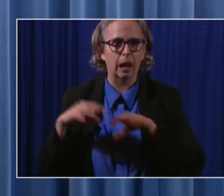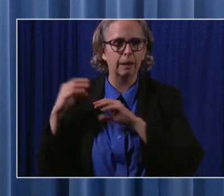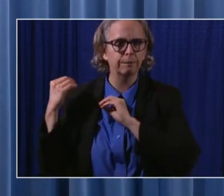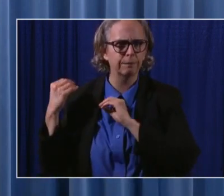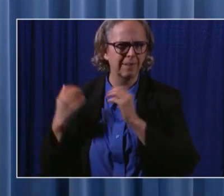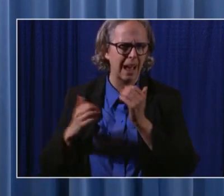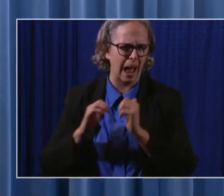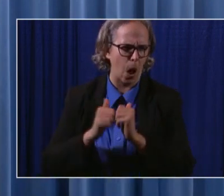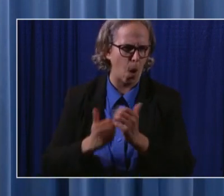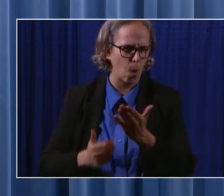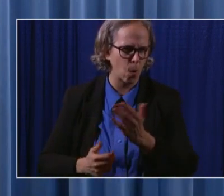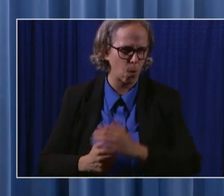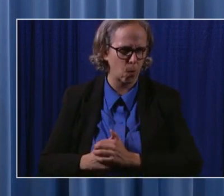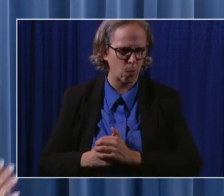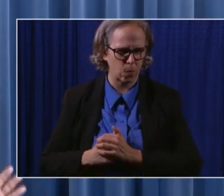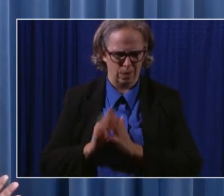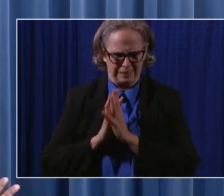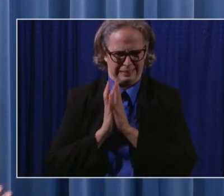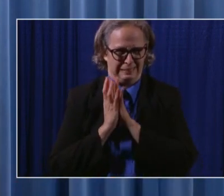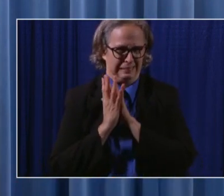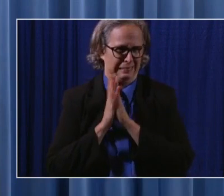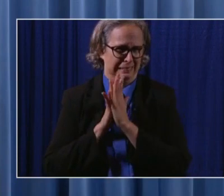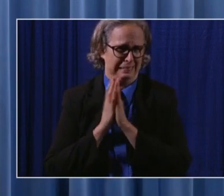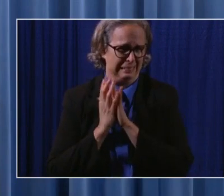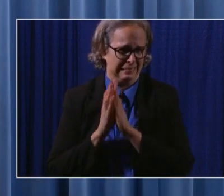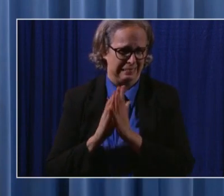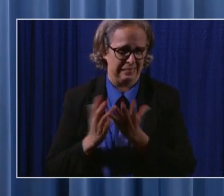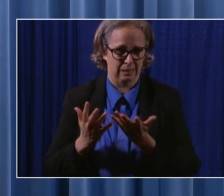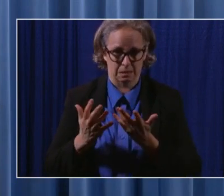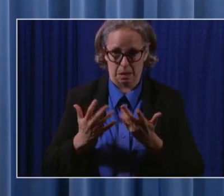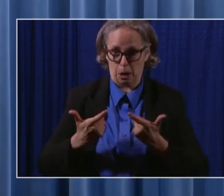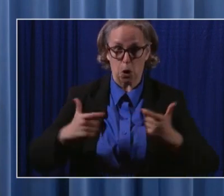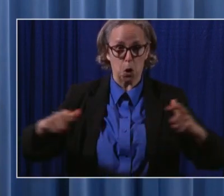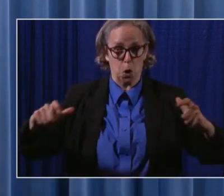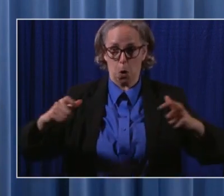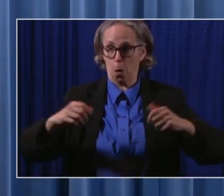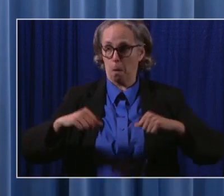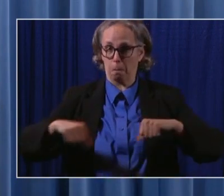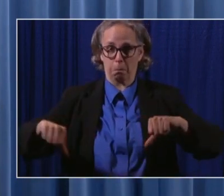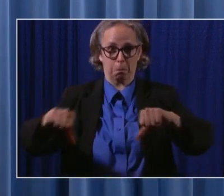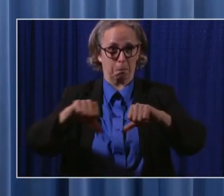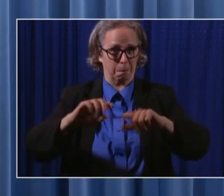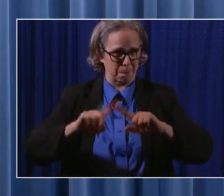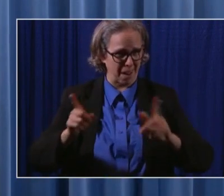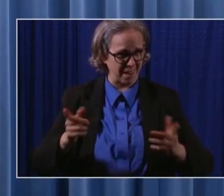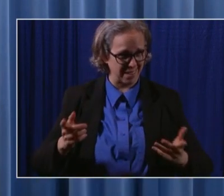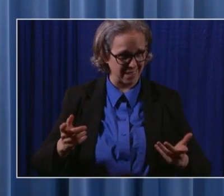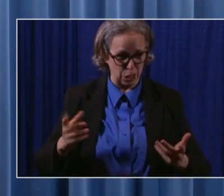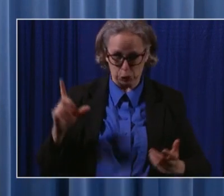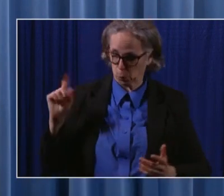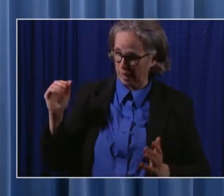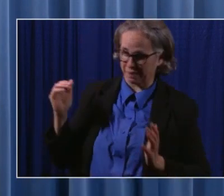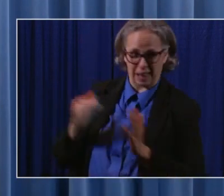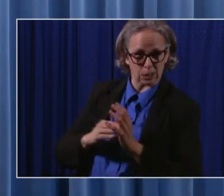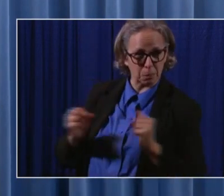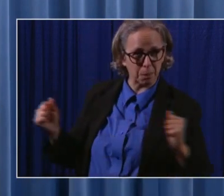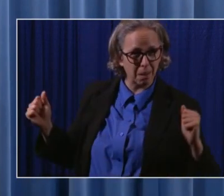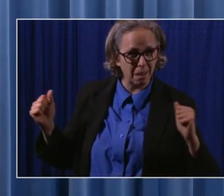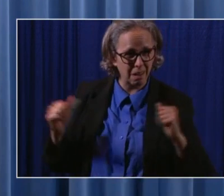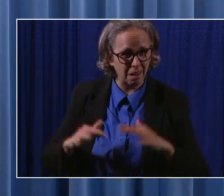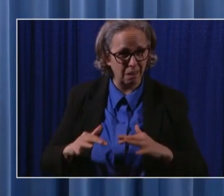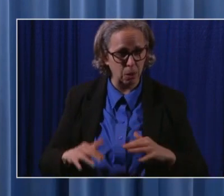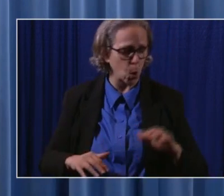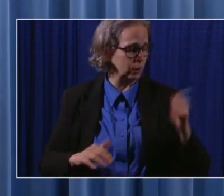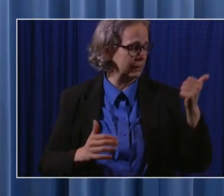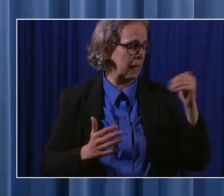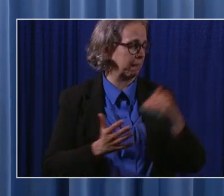site? Even though it's a big place, it's still 20-some thousand people or 10,000 or whatever number